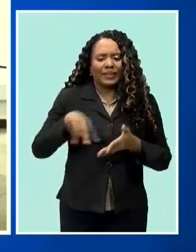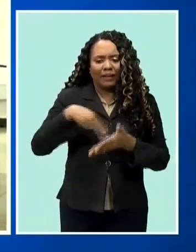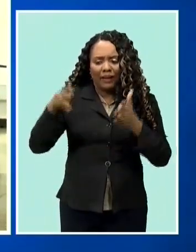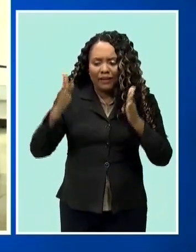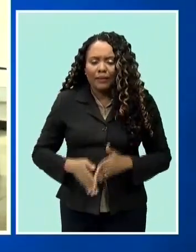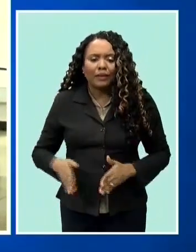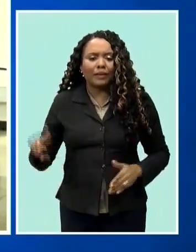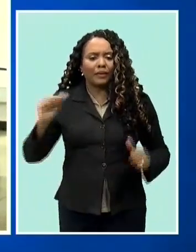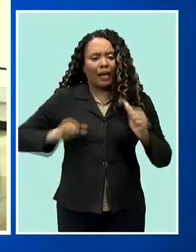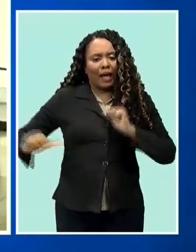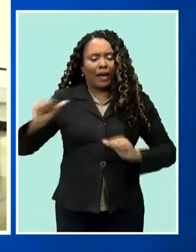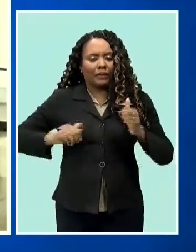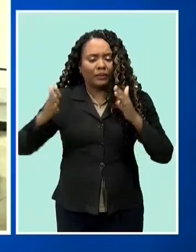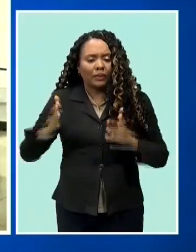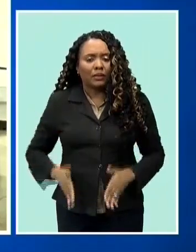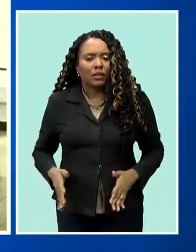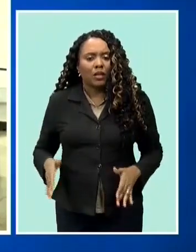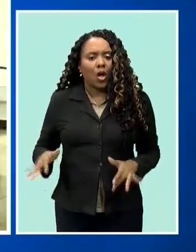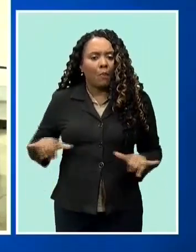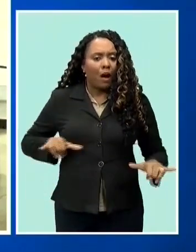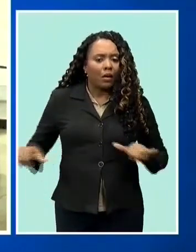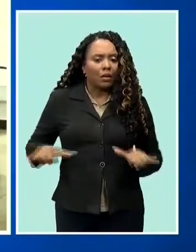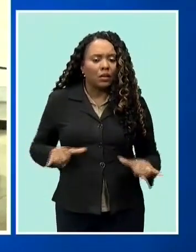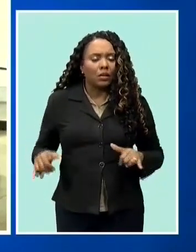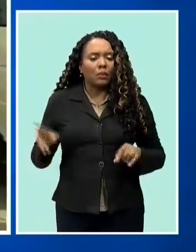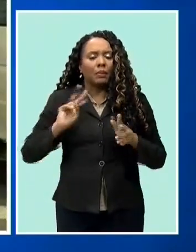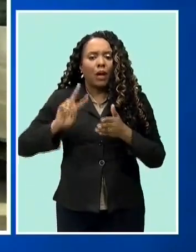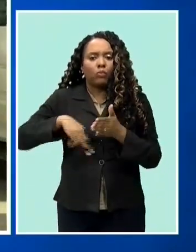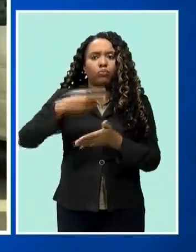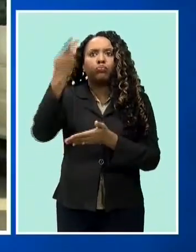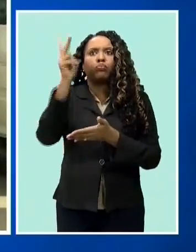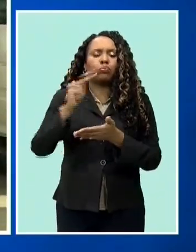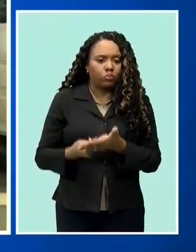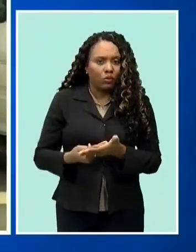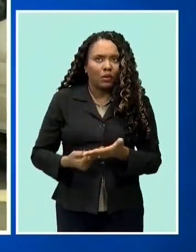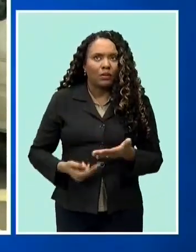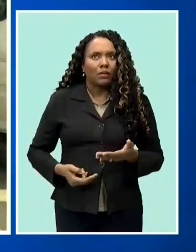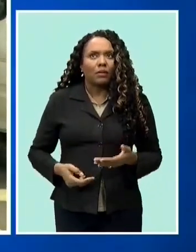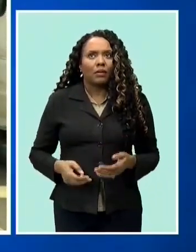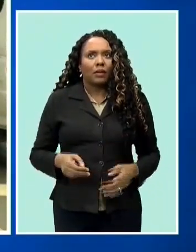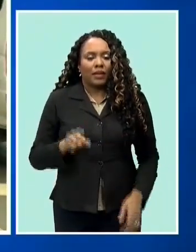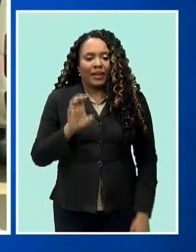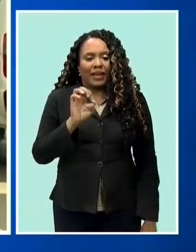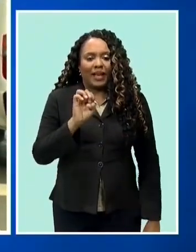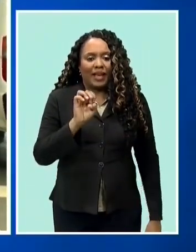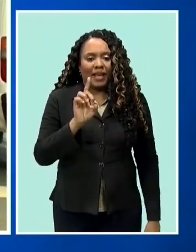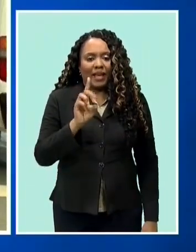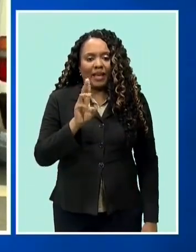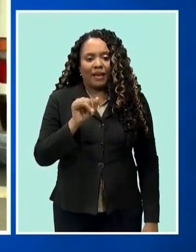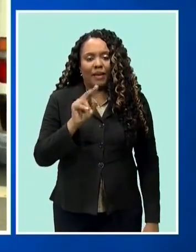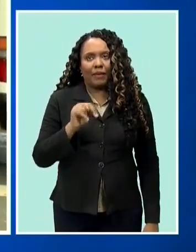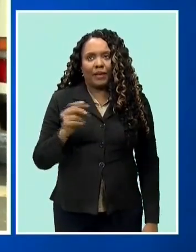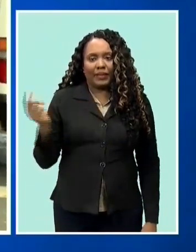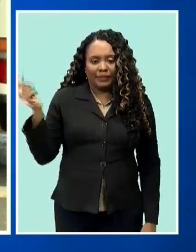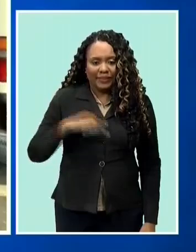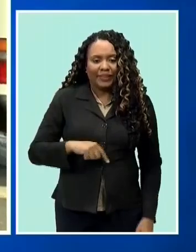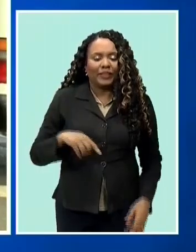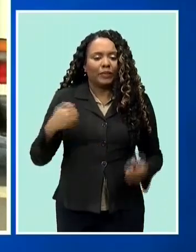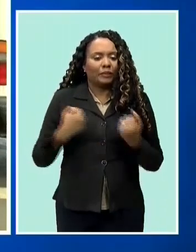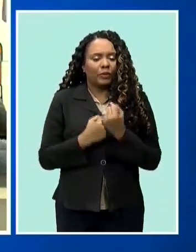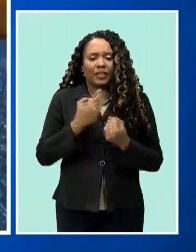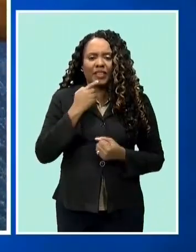actors, models, acrobats, you name it. Edwin Yearwood was one of the entertainers who came out to support, and he says Trinity is